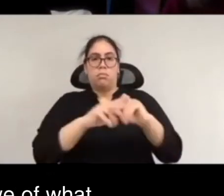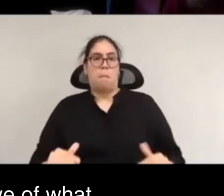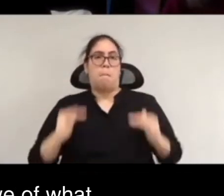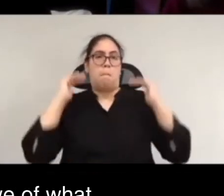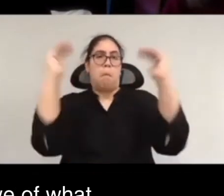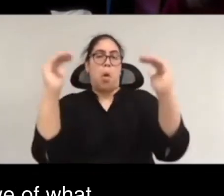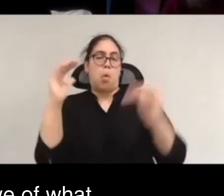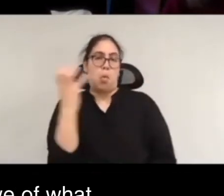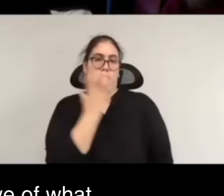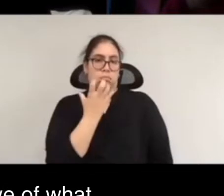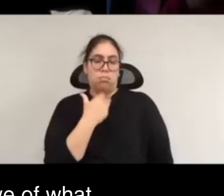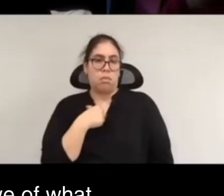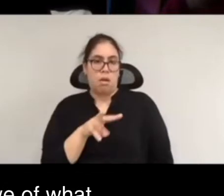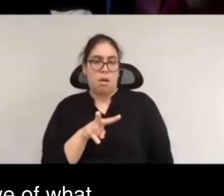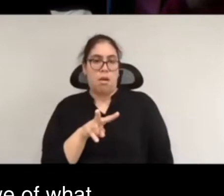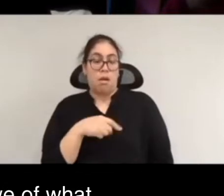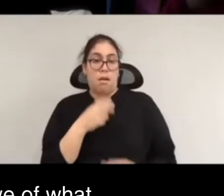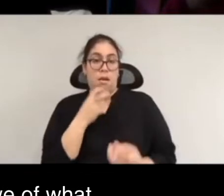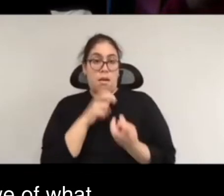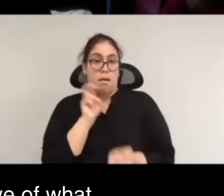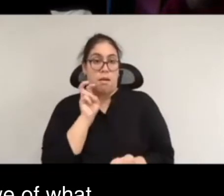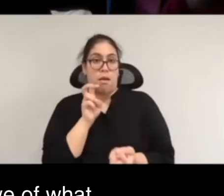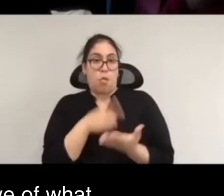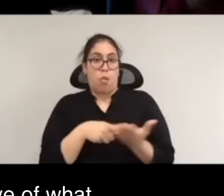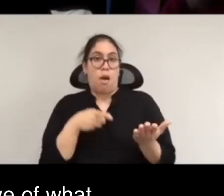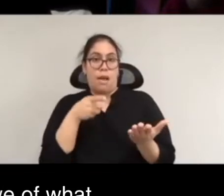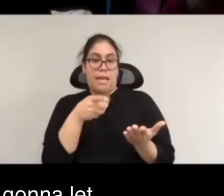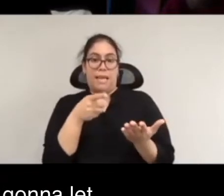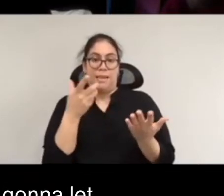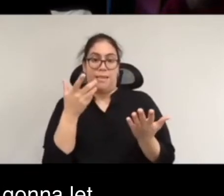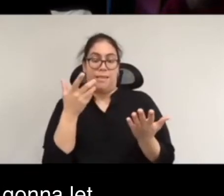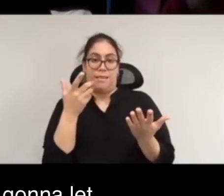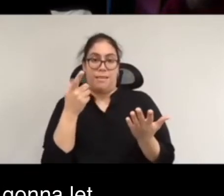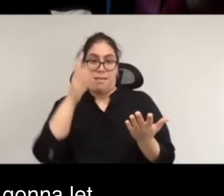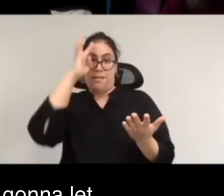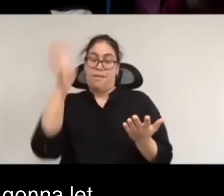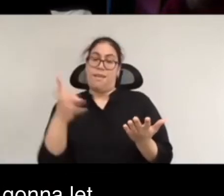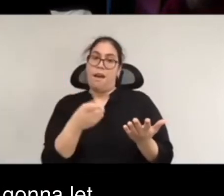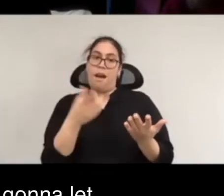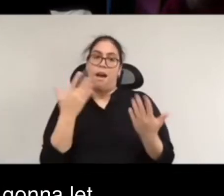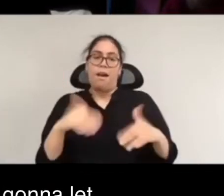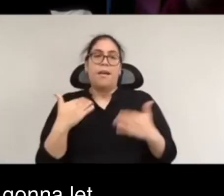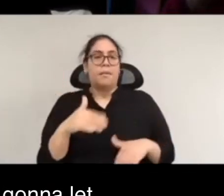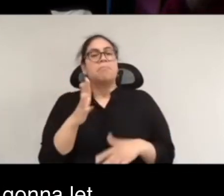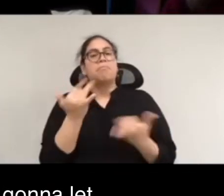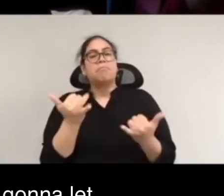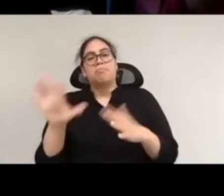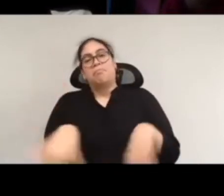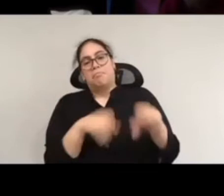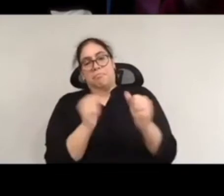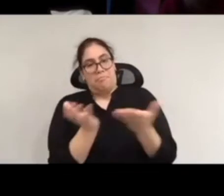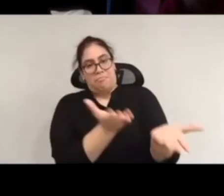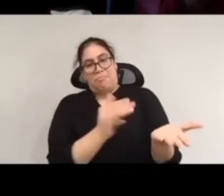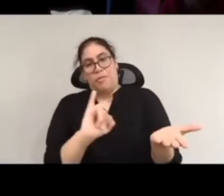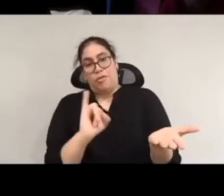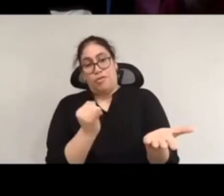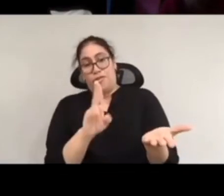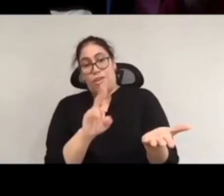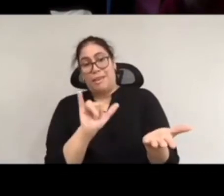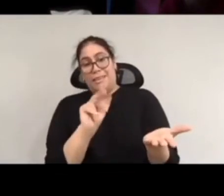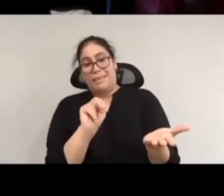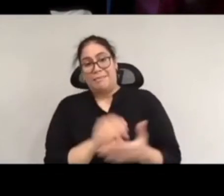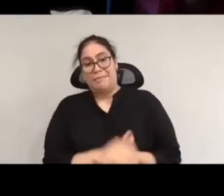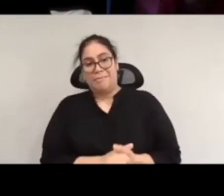in awe of what Justin has arrived at. So Justin, I'm going to let you take it from here. Thank you very